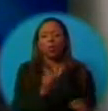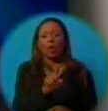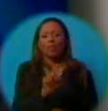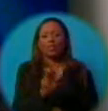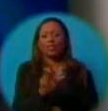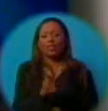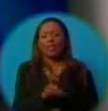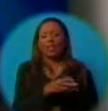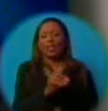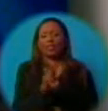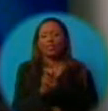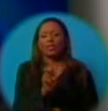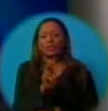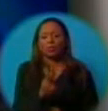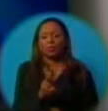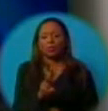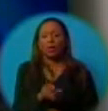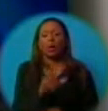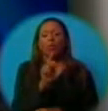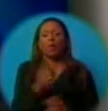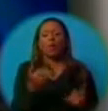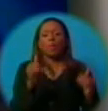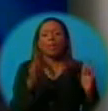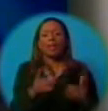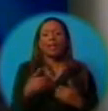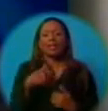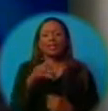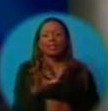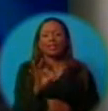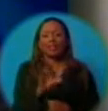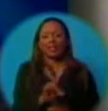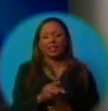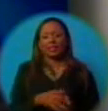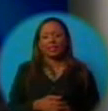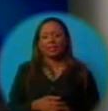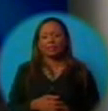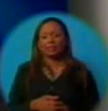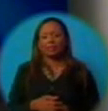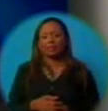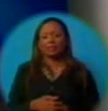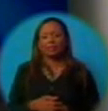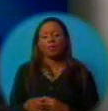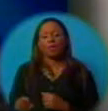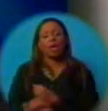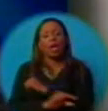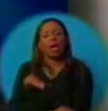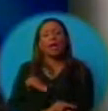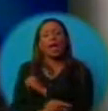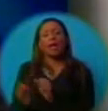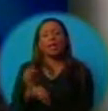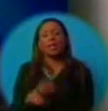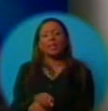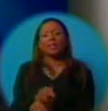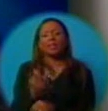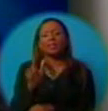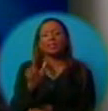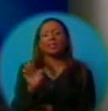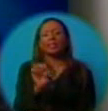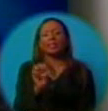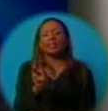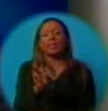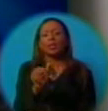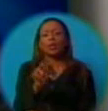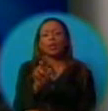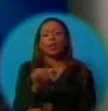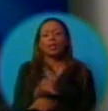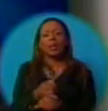and 202. Akil Hussain made 98. And Guyana defeated the Leeward Islands by an innings and 25 runs at